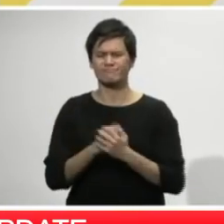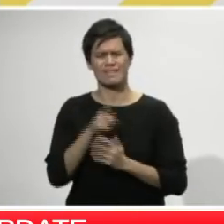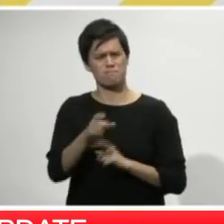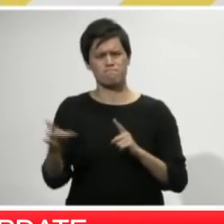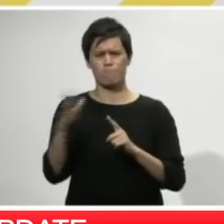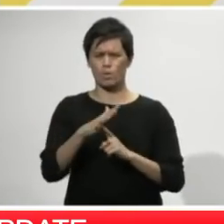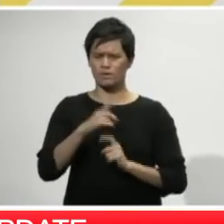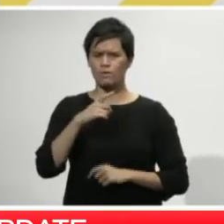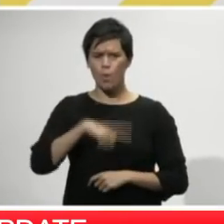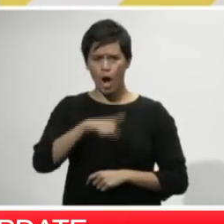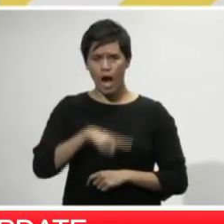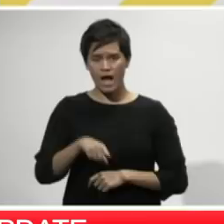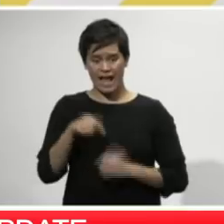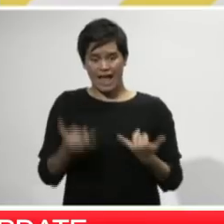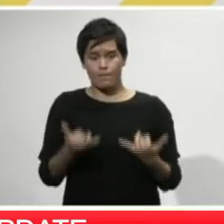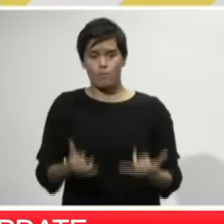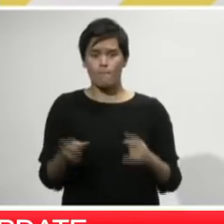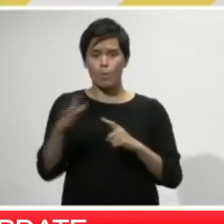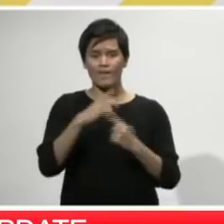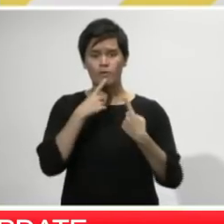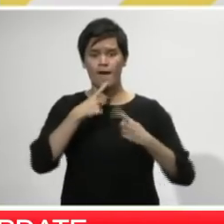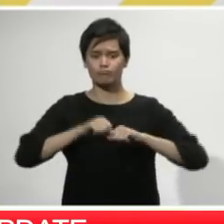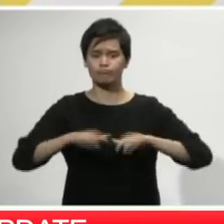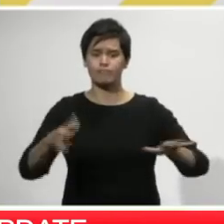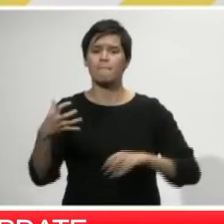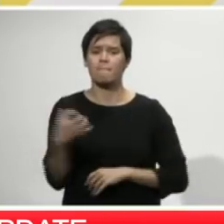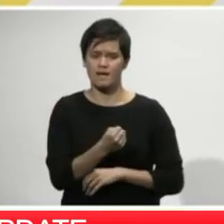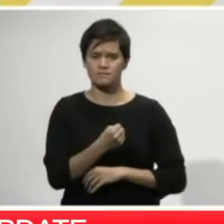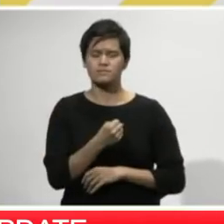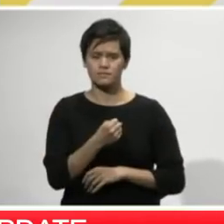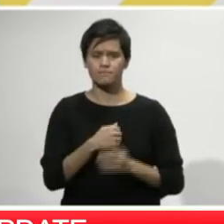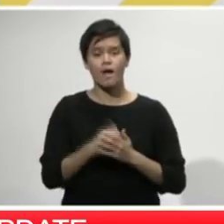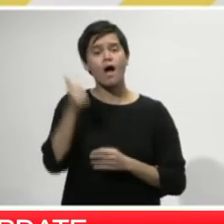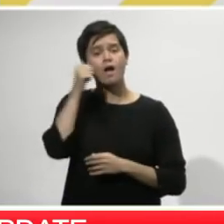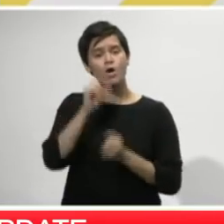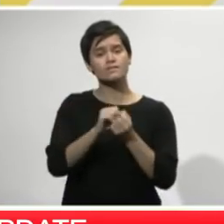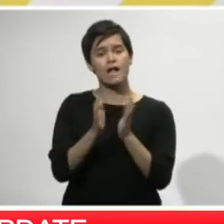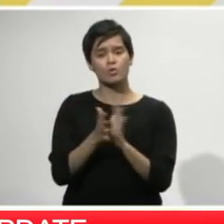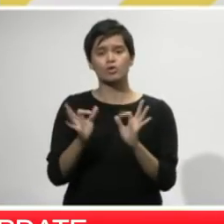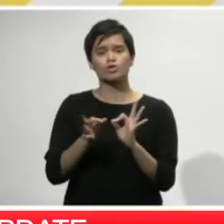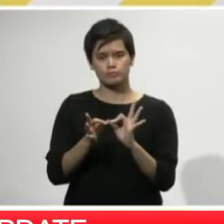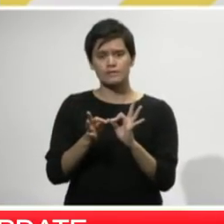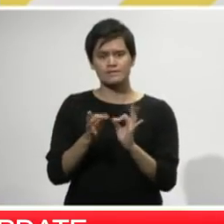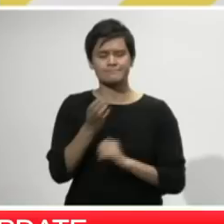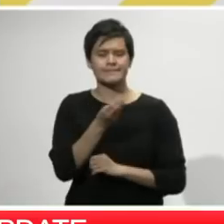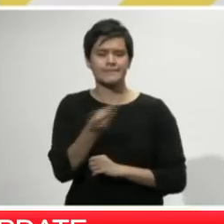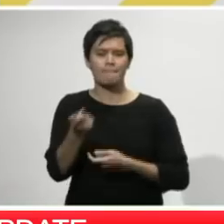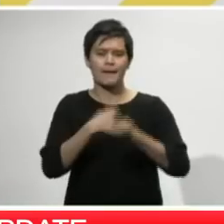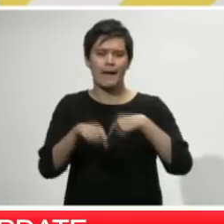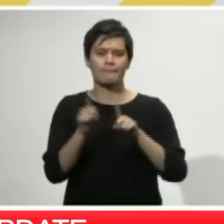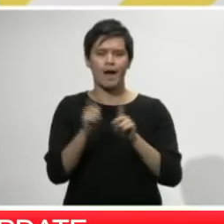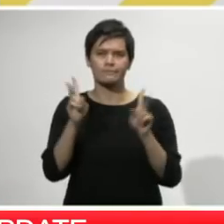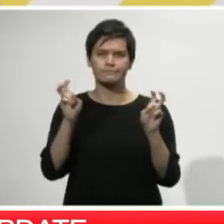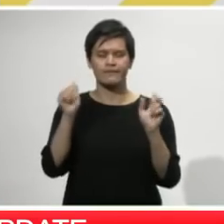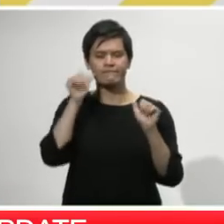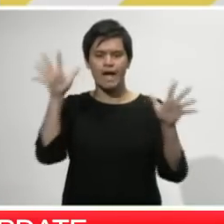to reach as many New Zealanders as possible. I know a few of our sign language interpreters have rightly gone viral, and I